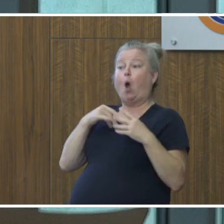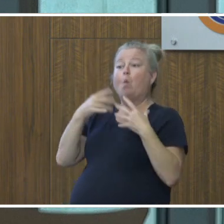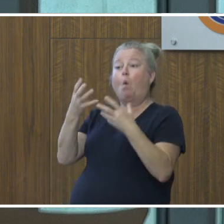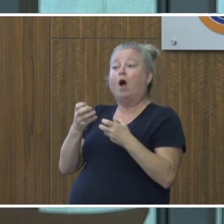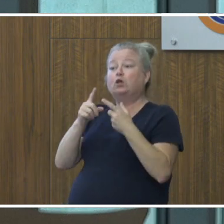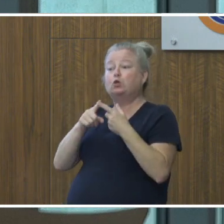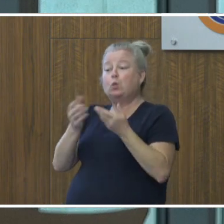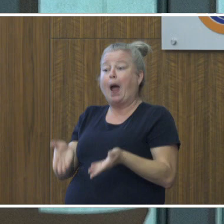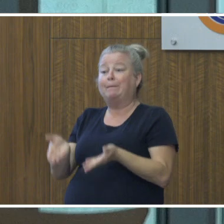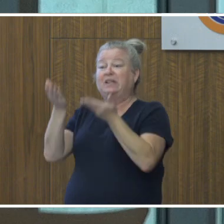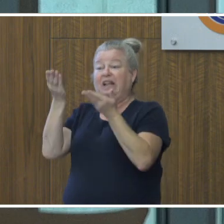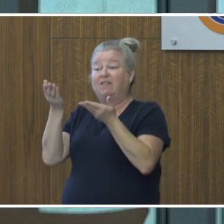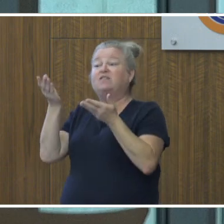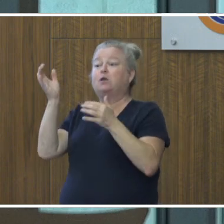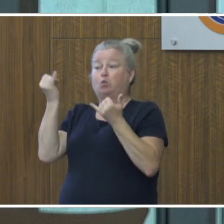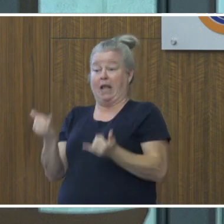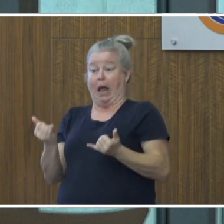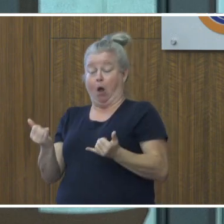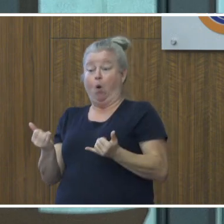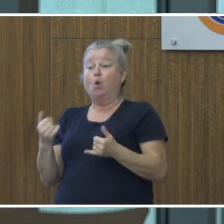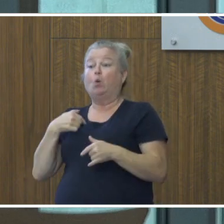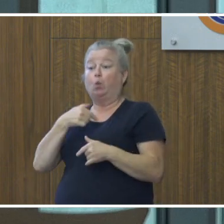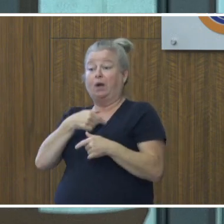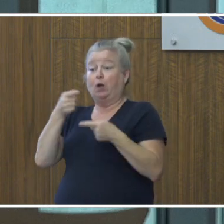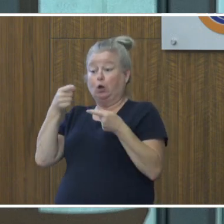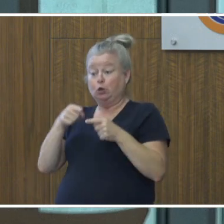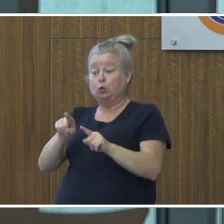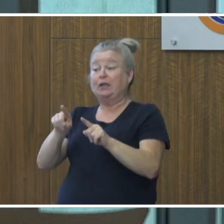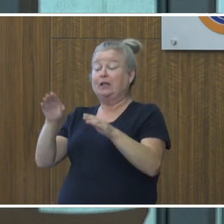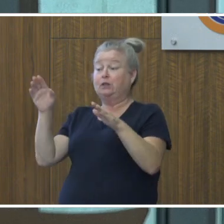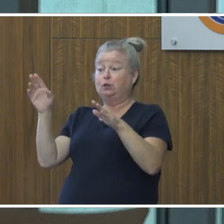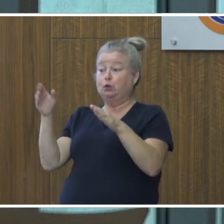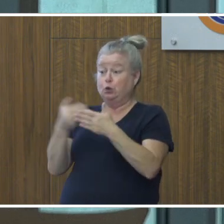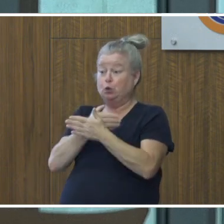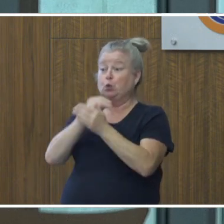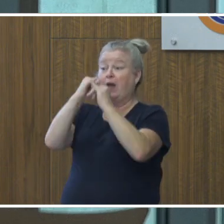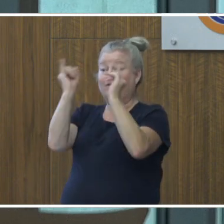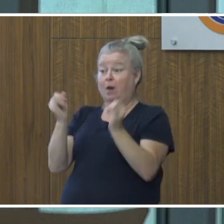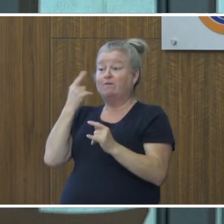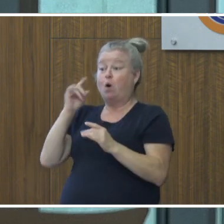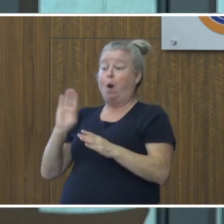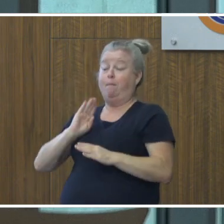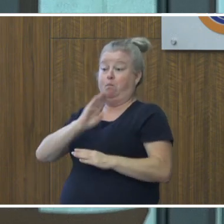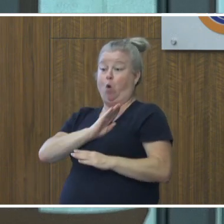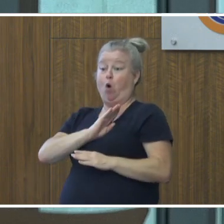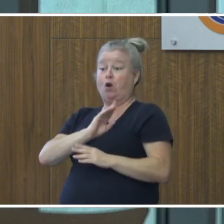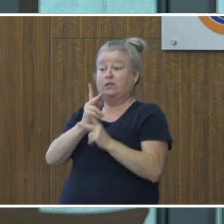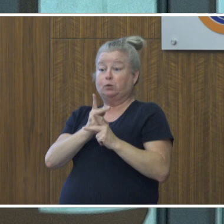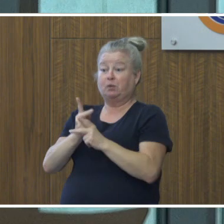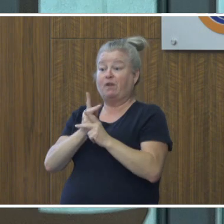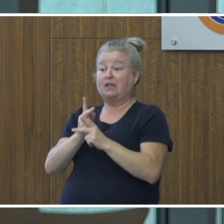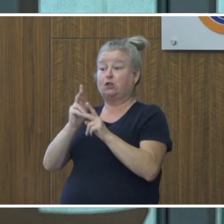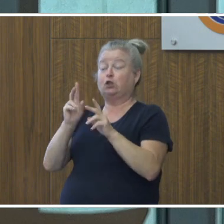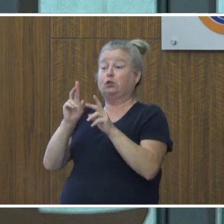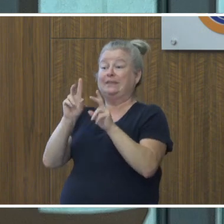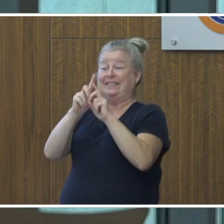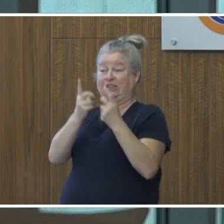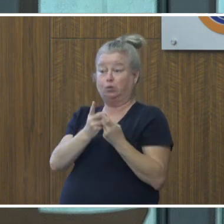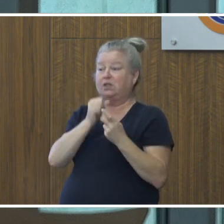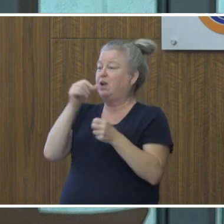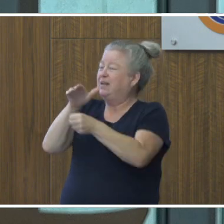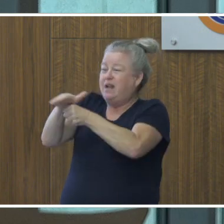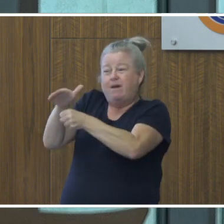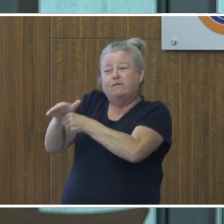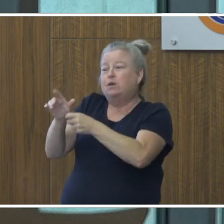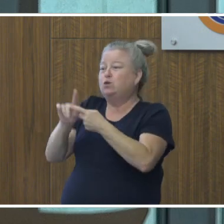to uplift that this time when we are doing this new configuration for the Board of Supervisor districts, that it will not be sufficient to